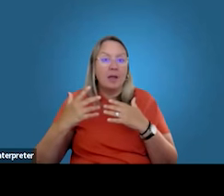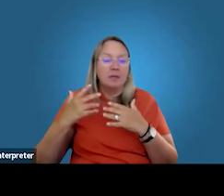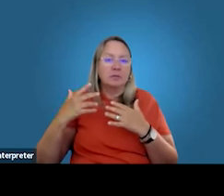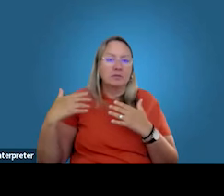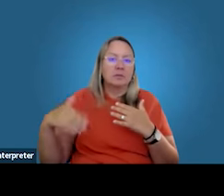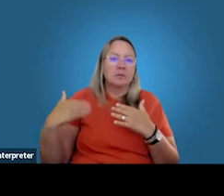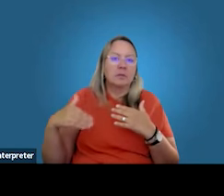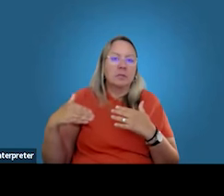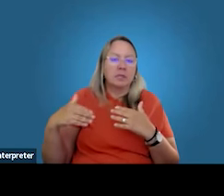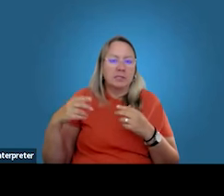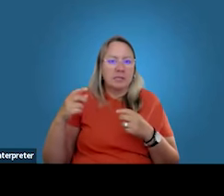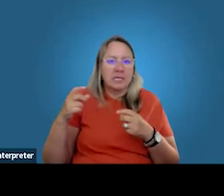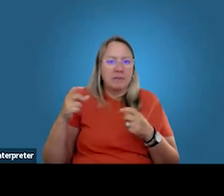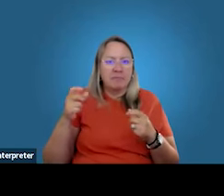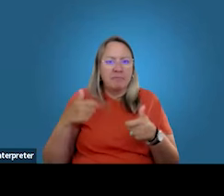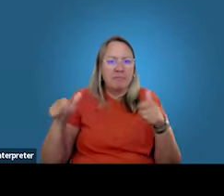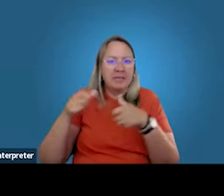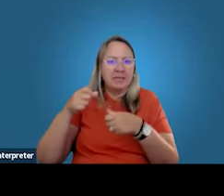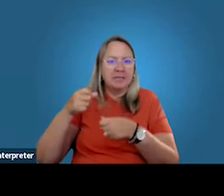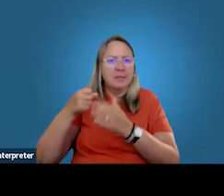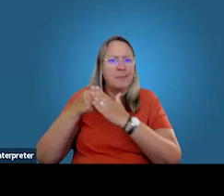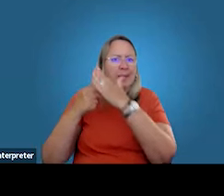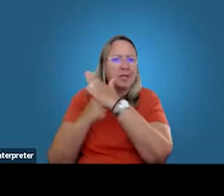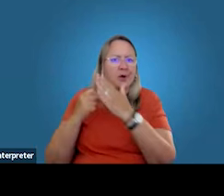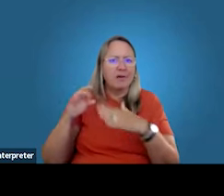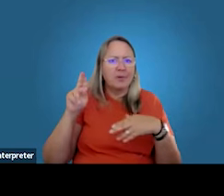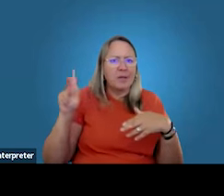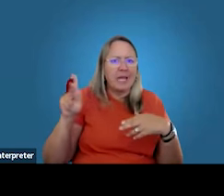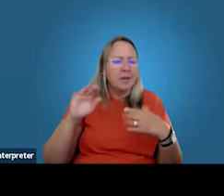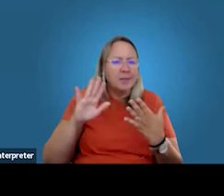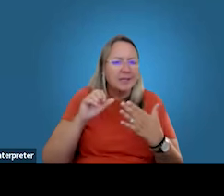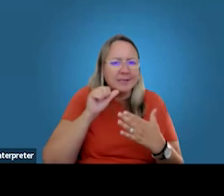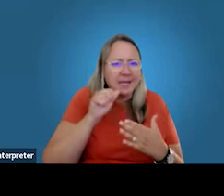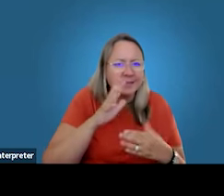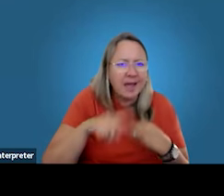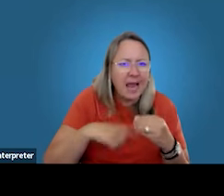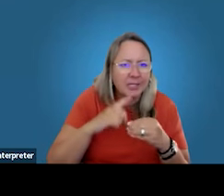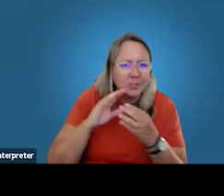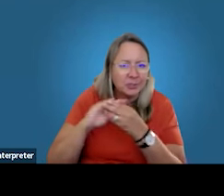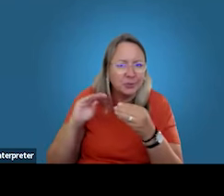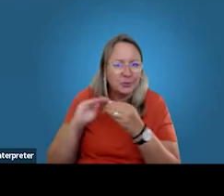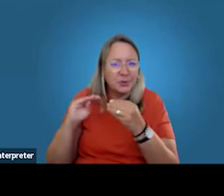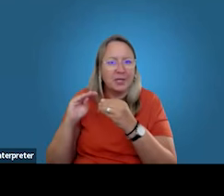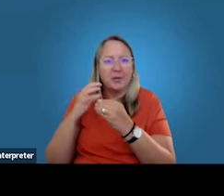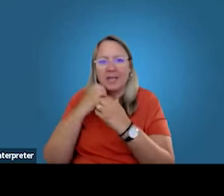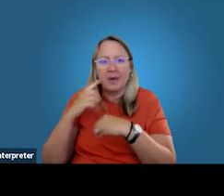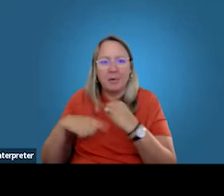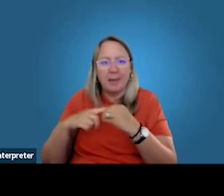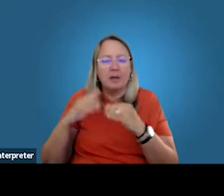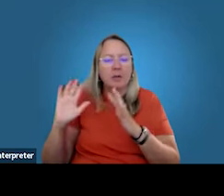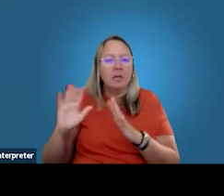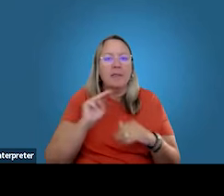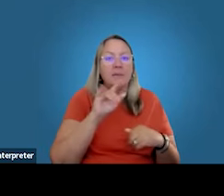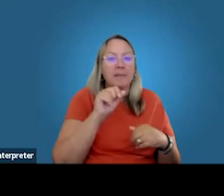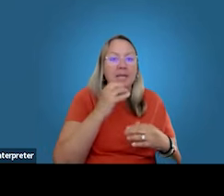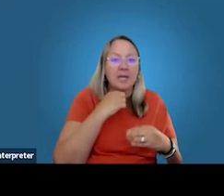in the UK. So they don't want to start with that because that's not actually the thing that this media owner cared about. The thing the media owner cares about